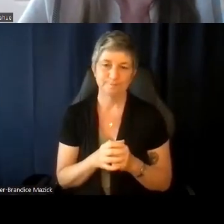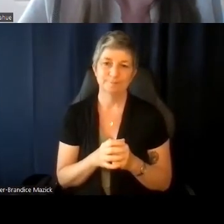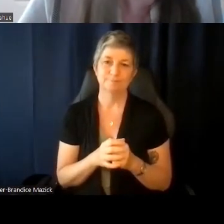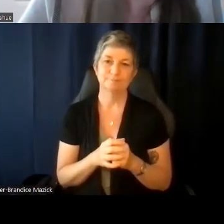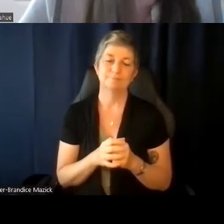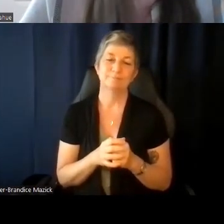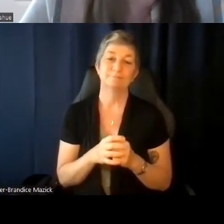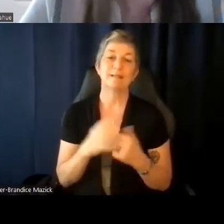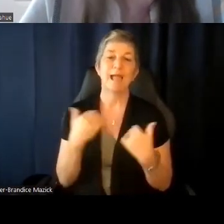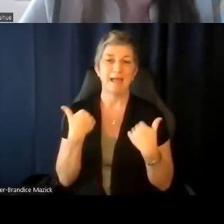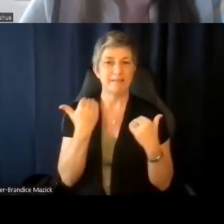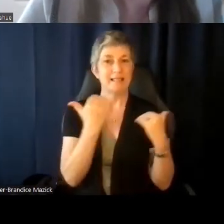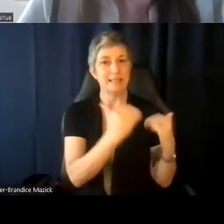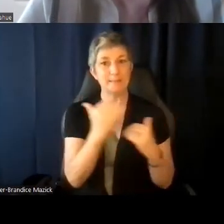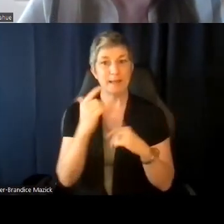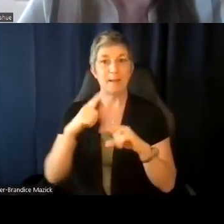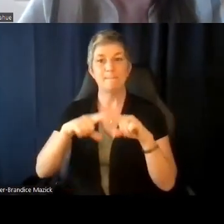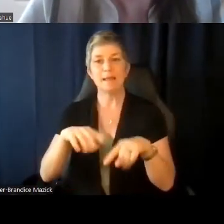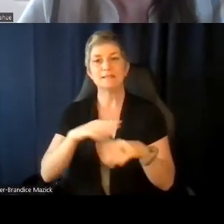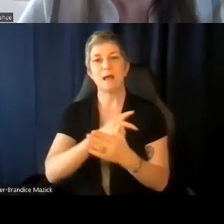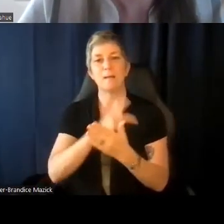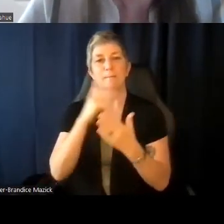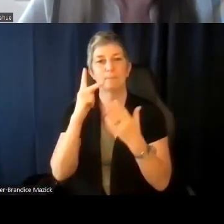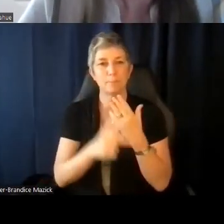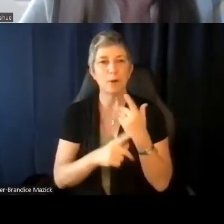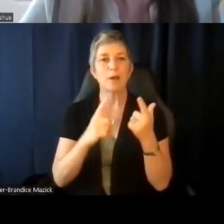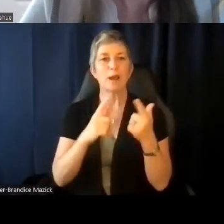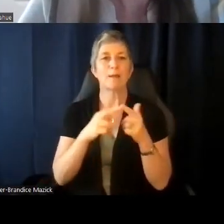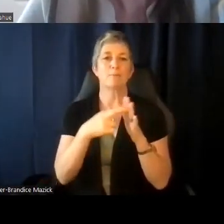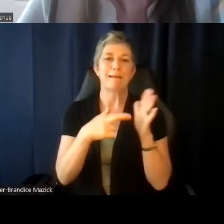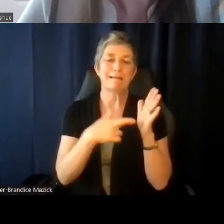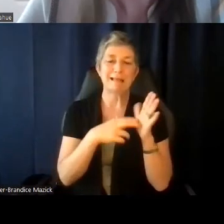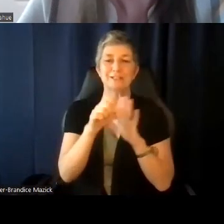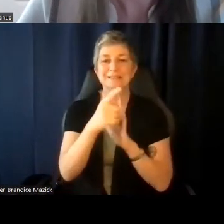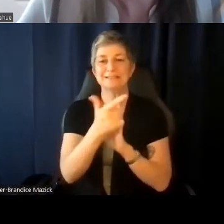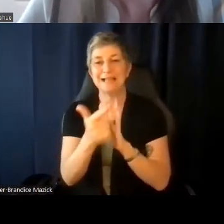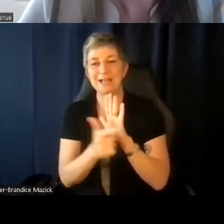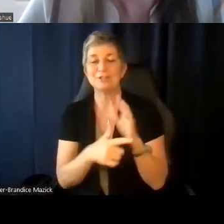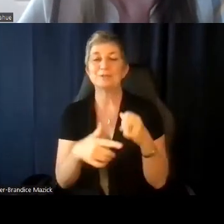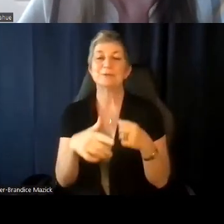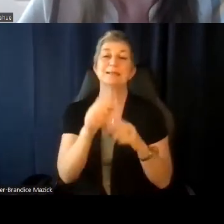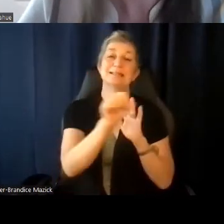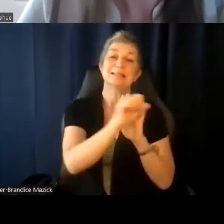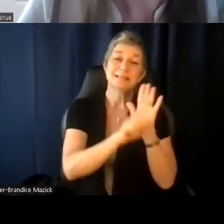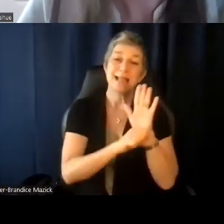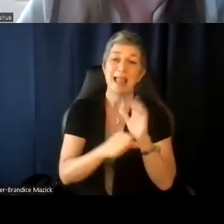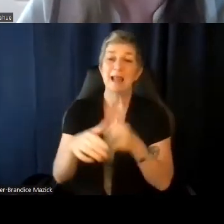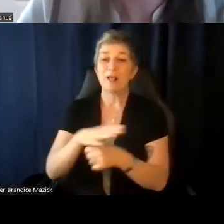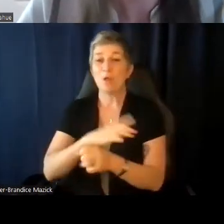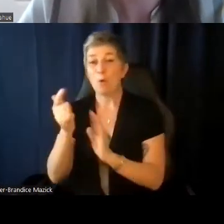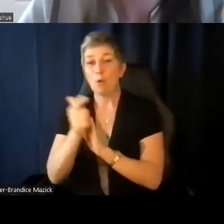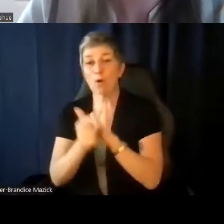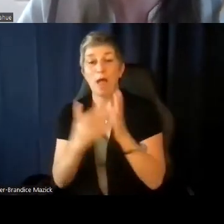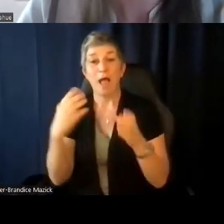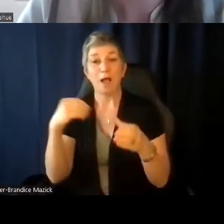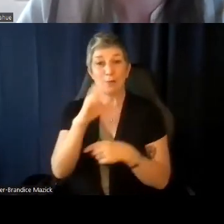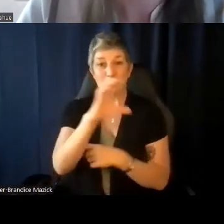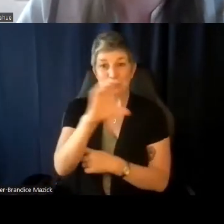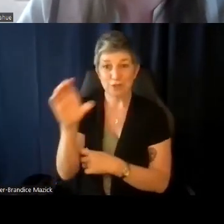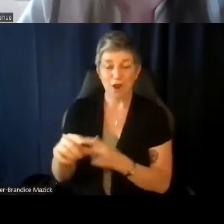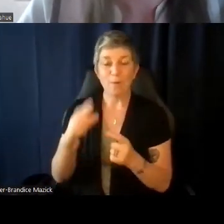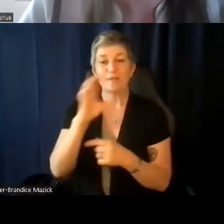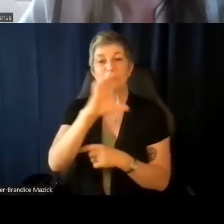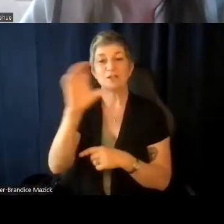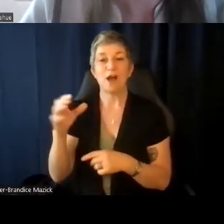There's limitations based on program regulations and statutes, state and local laws, including in Chicago, where the Chicago Housing